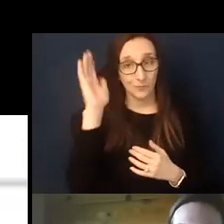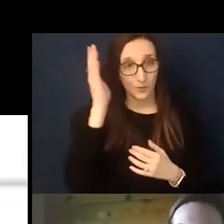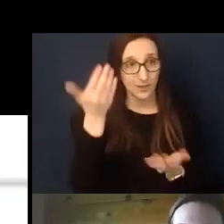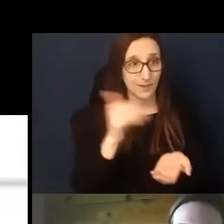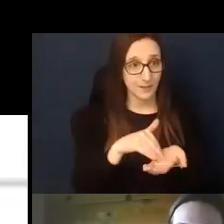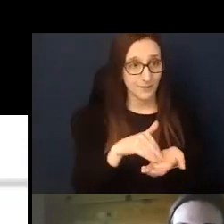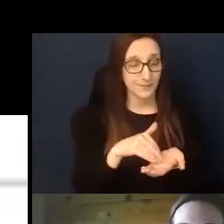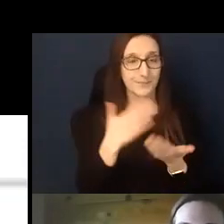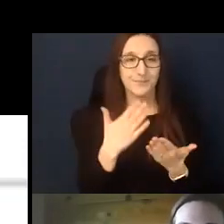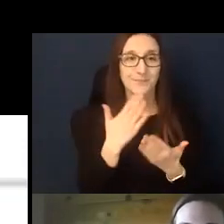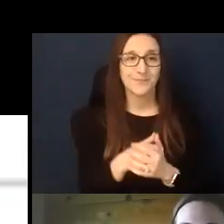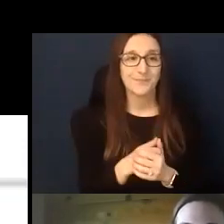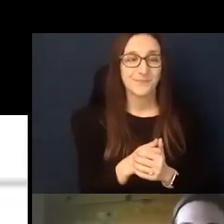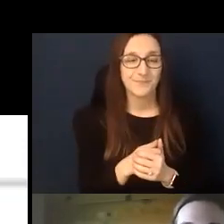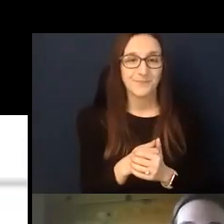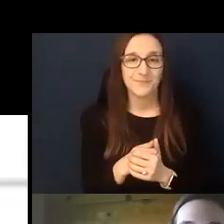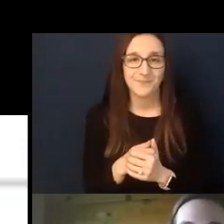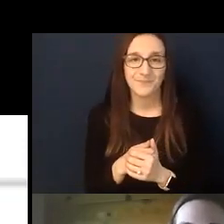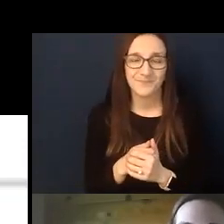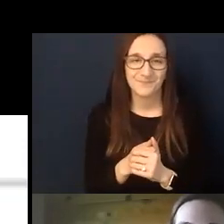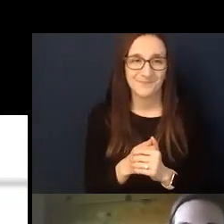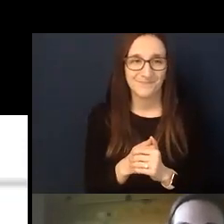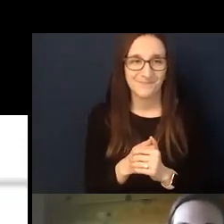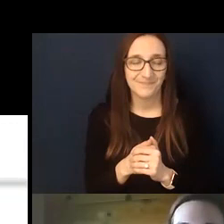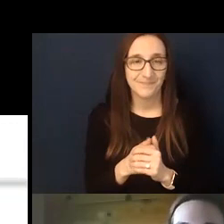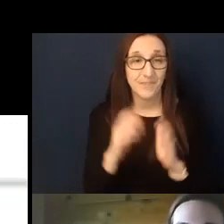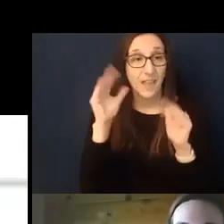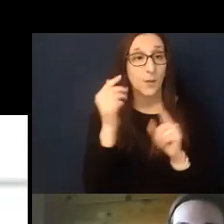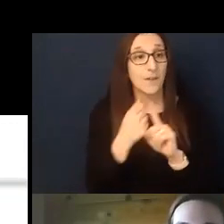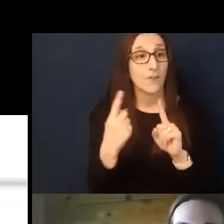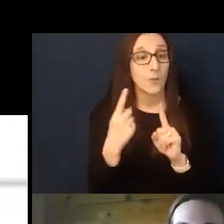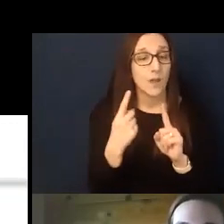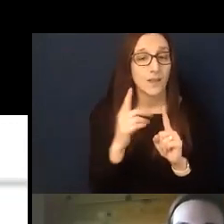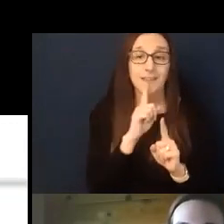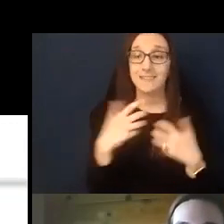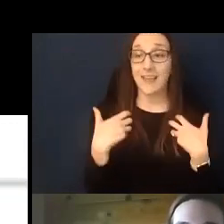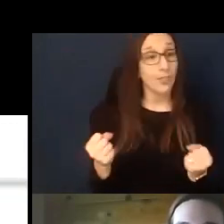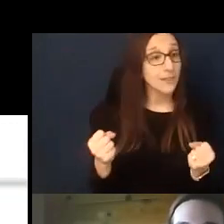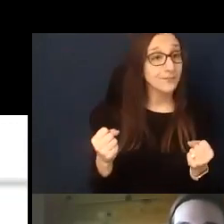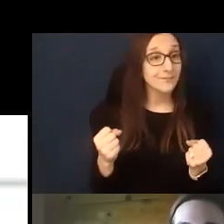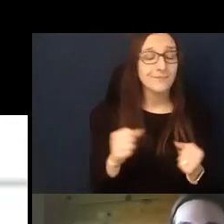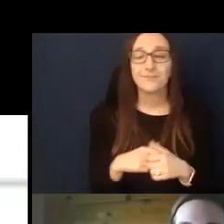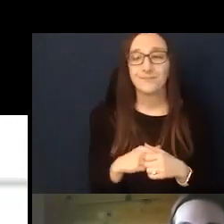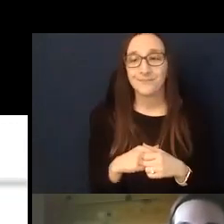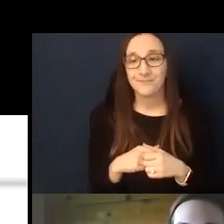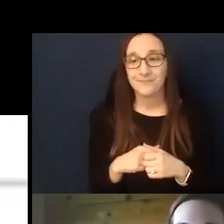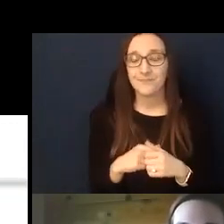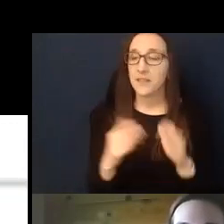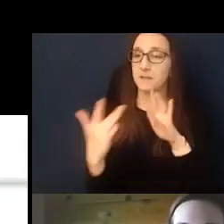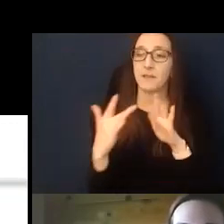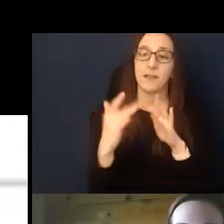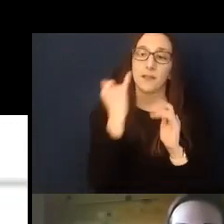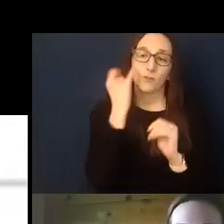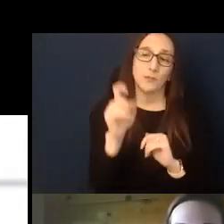info. Yeah, thank you And so much for having me. I hope everyone is healthy, and reach out if you need